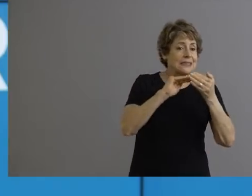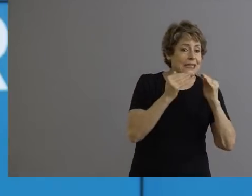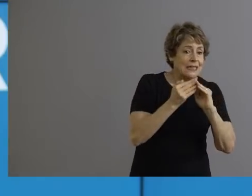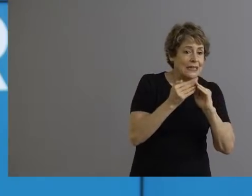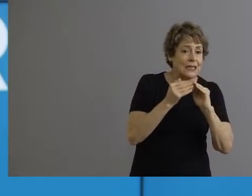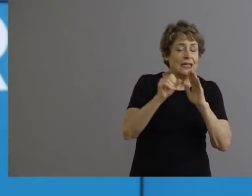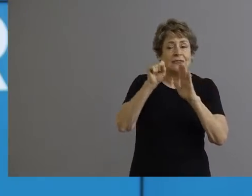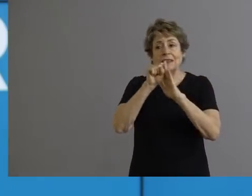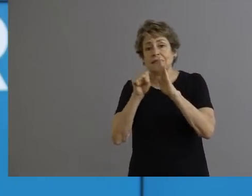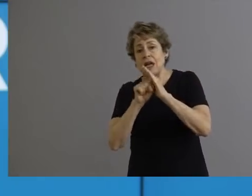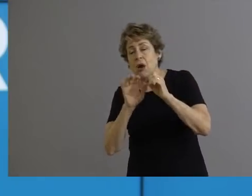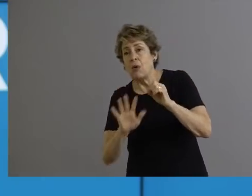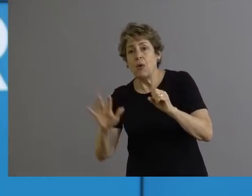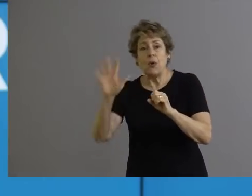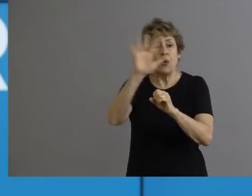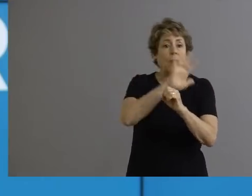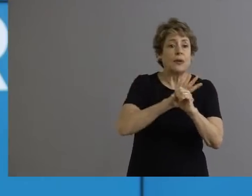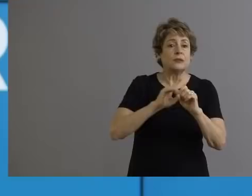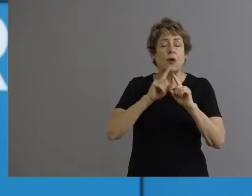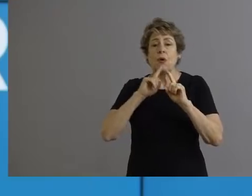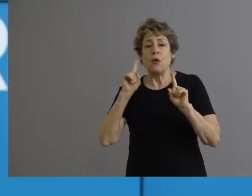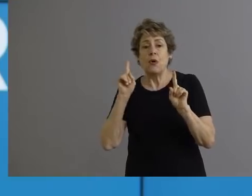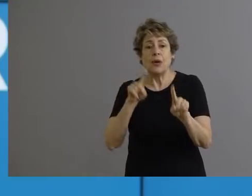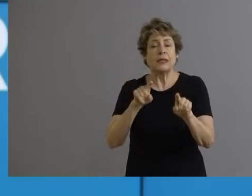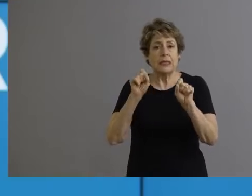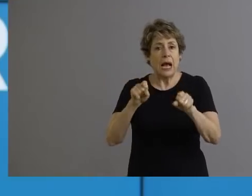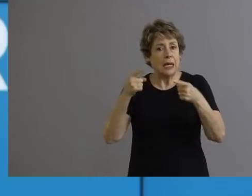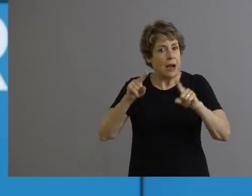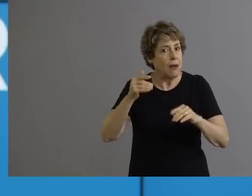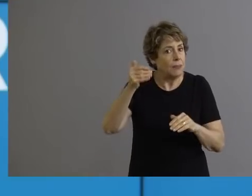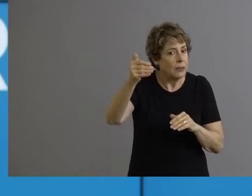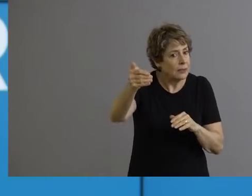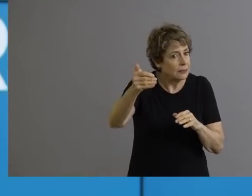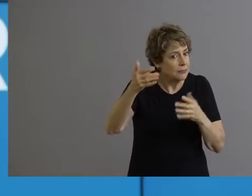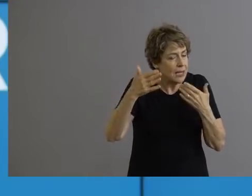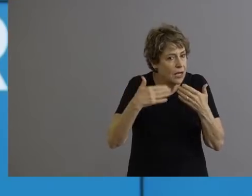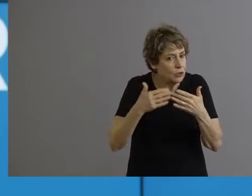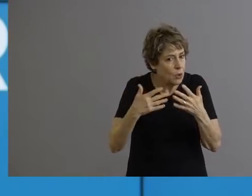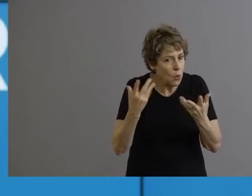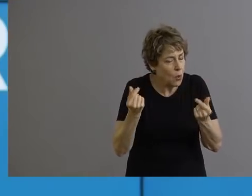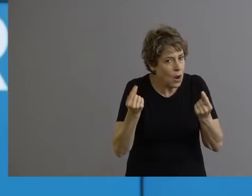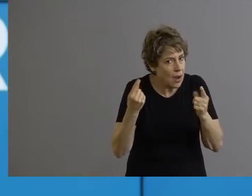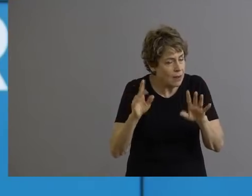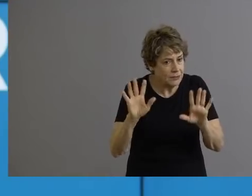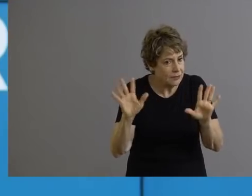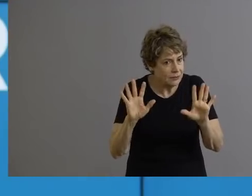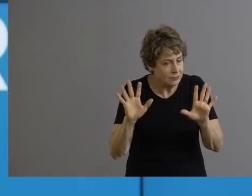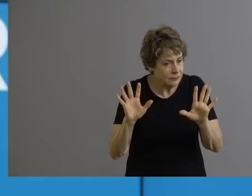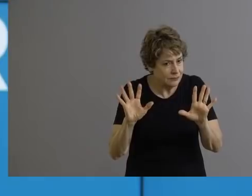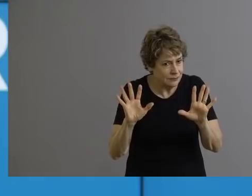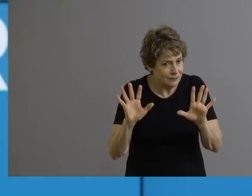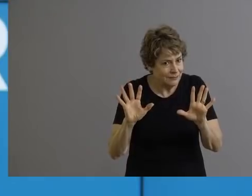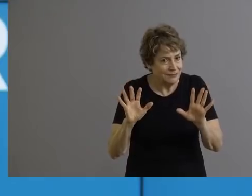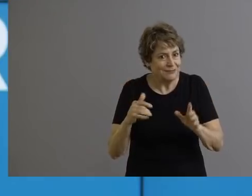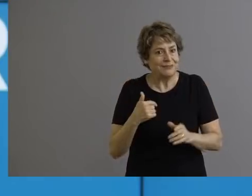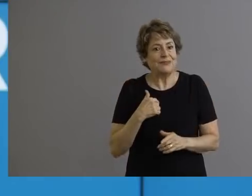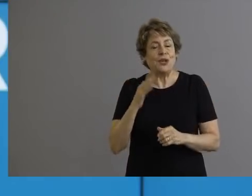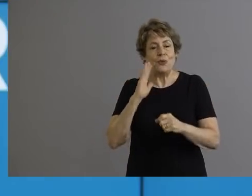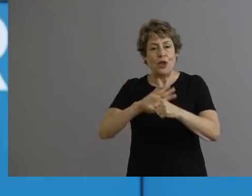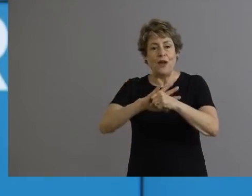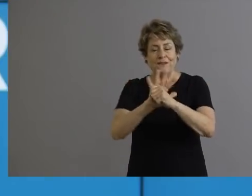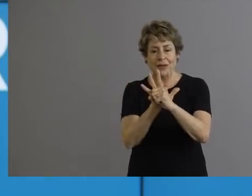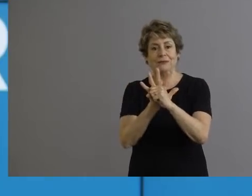what happens, we're going to be dealing with this for some time. So the better way to do this,